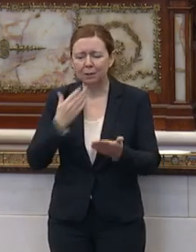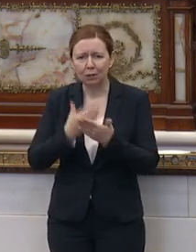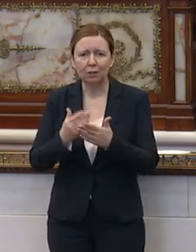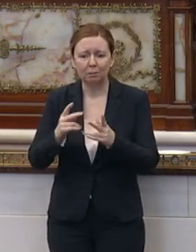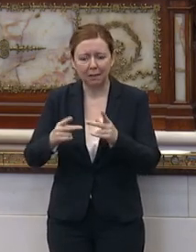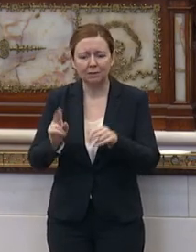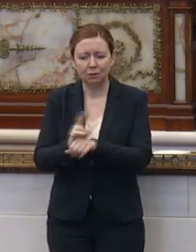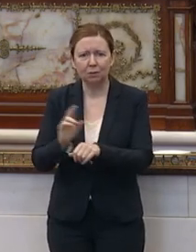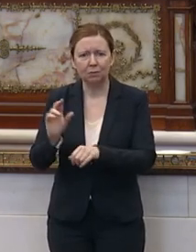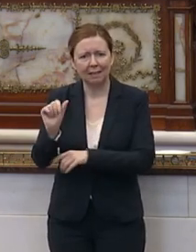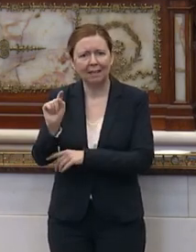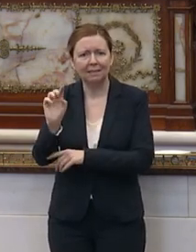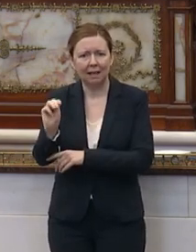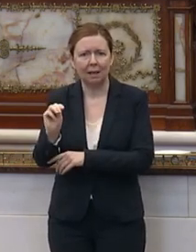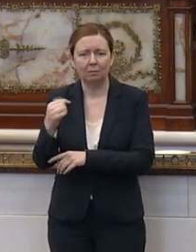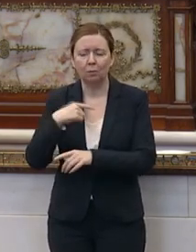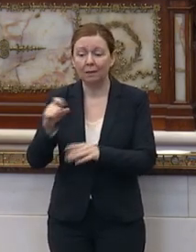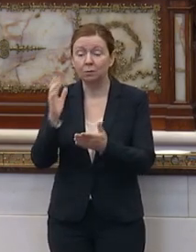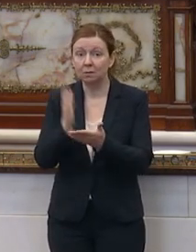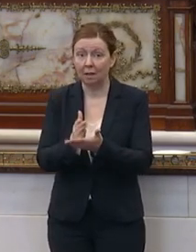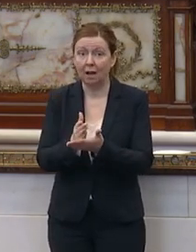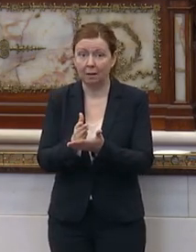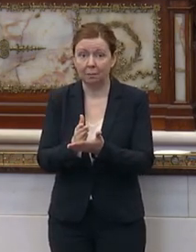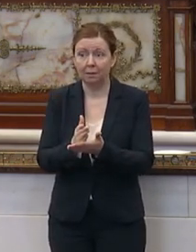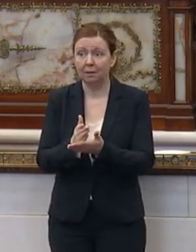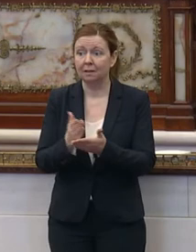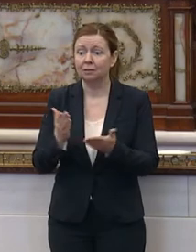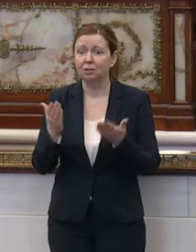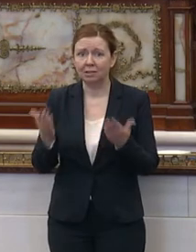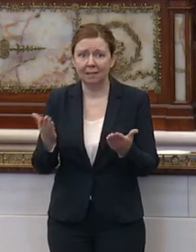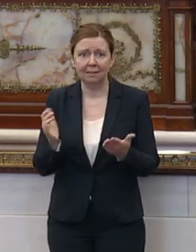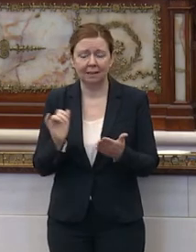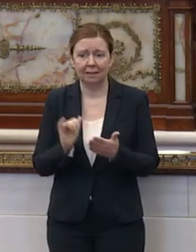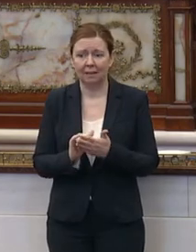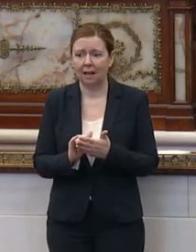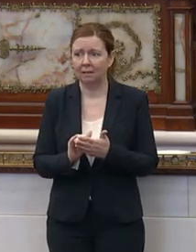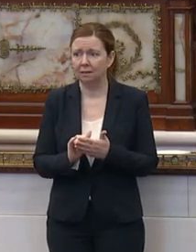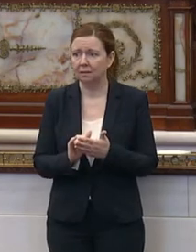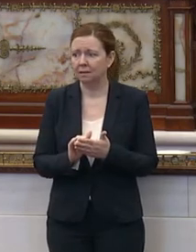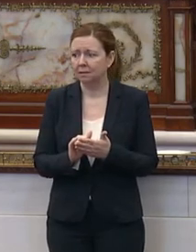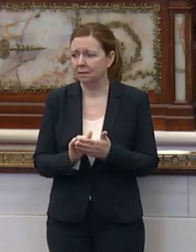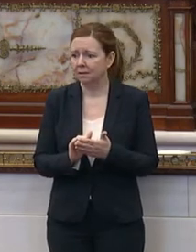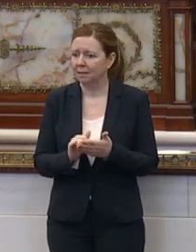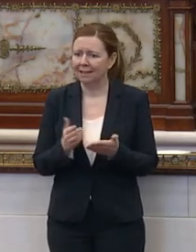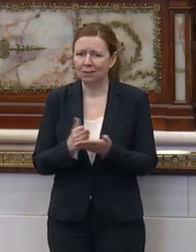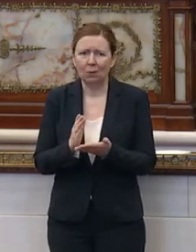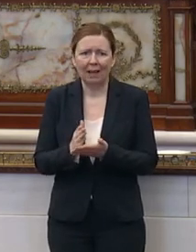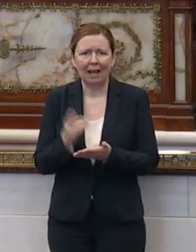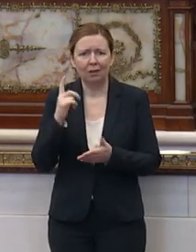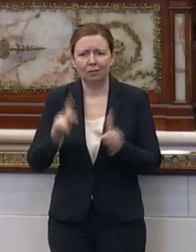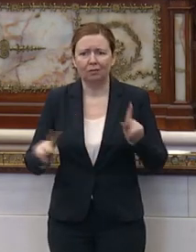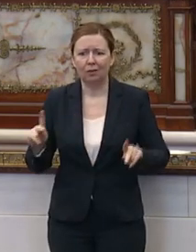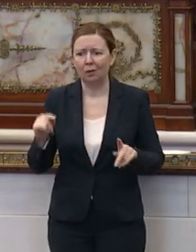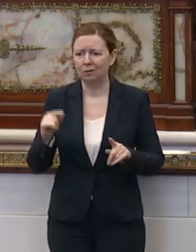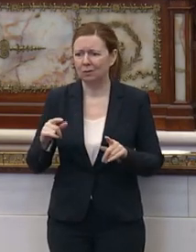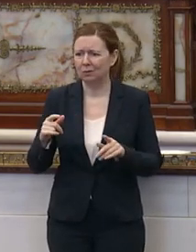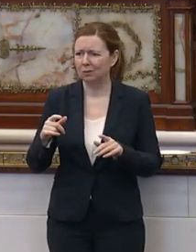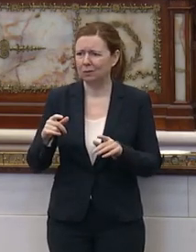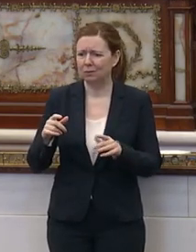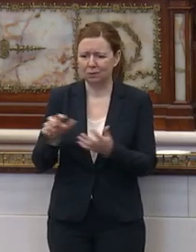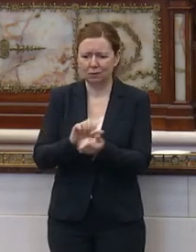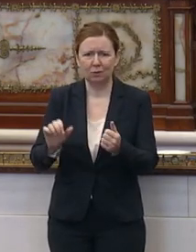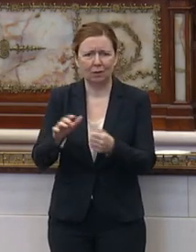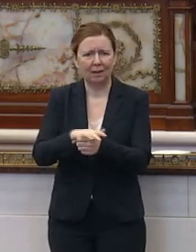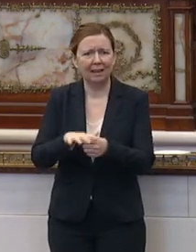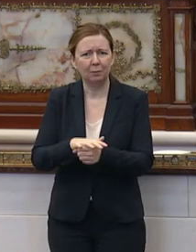place should be a good place to use an ATM. We have to stop suggesting that it's okay for folks to take over our